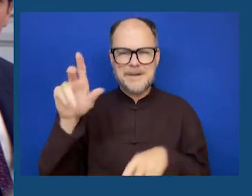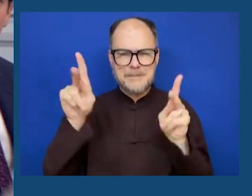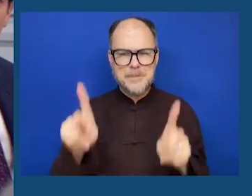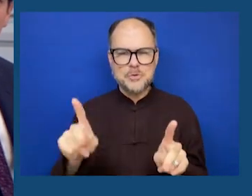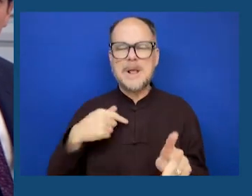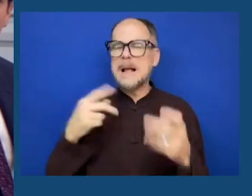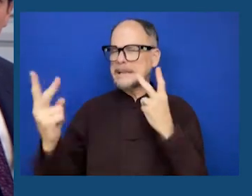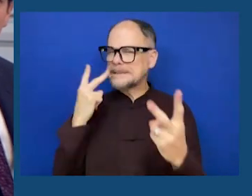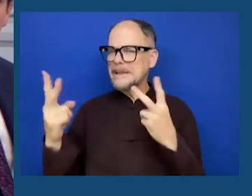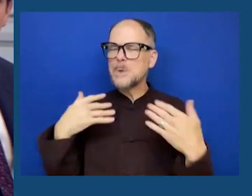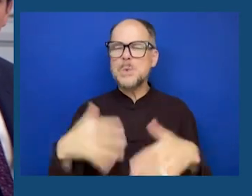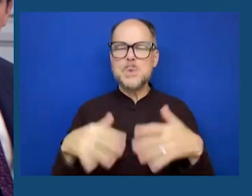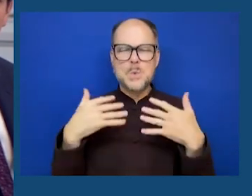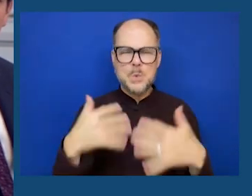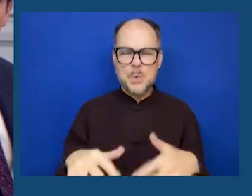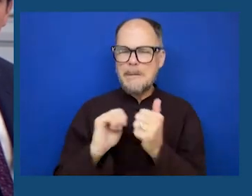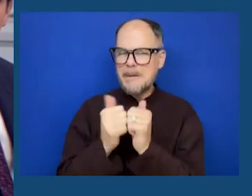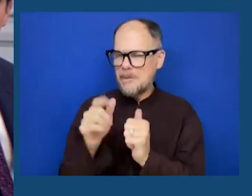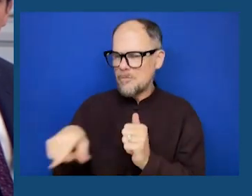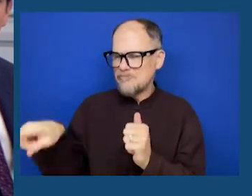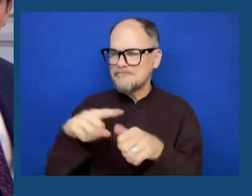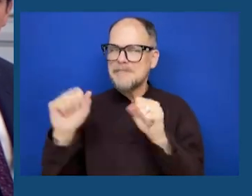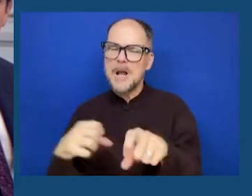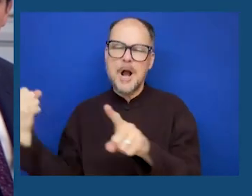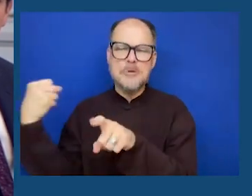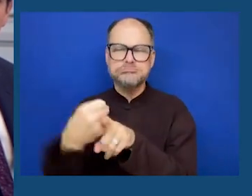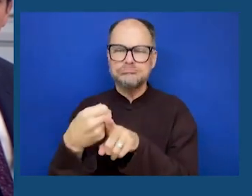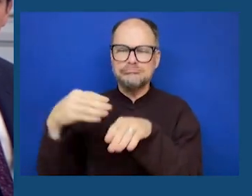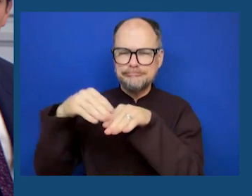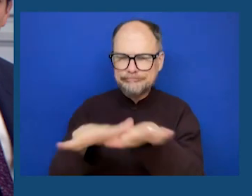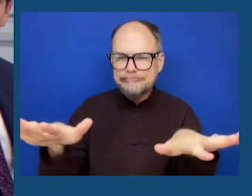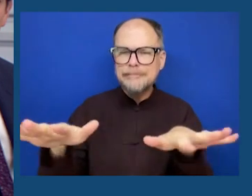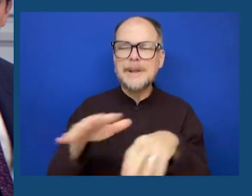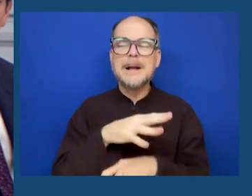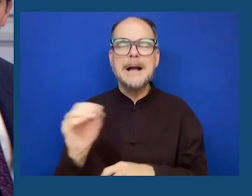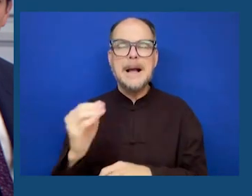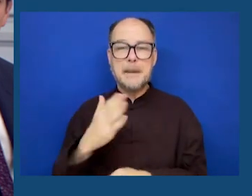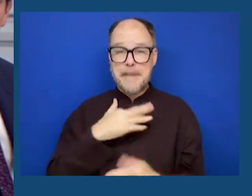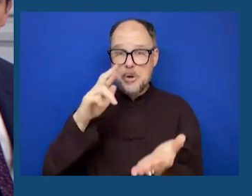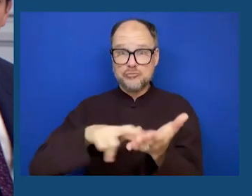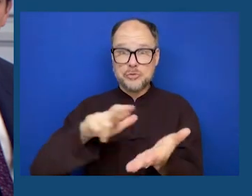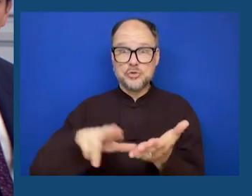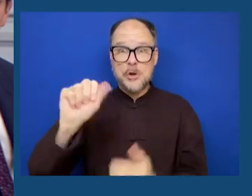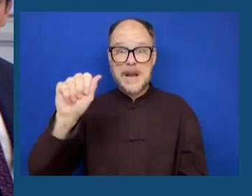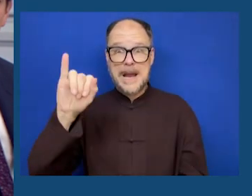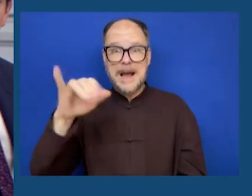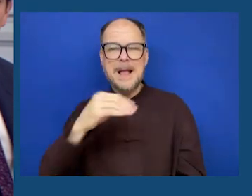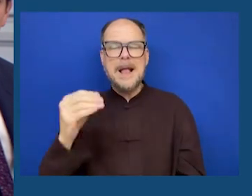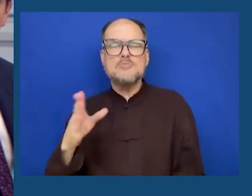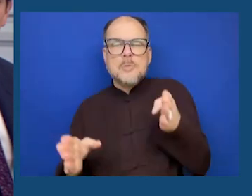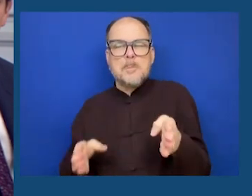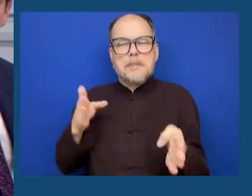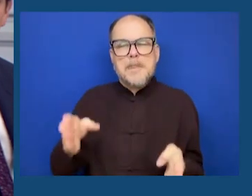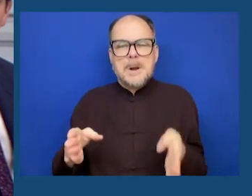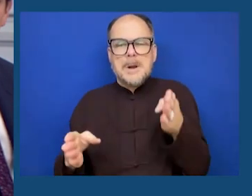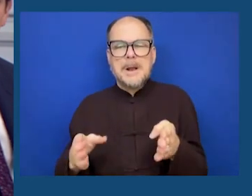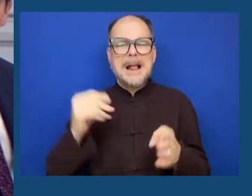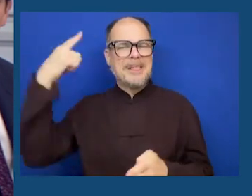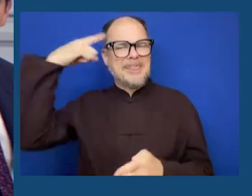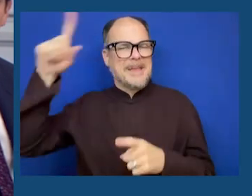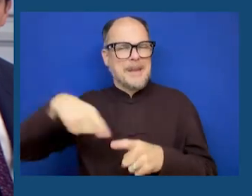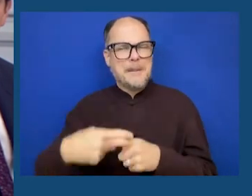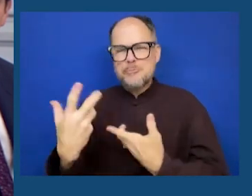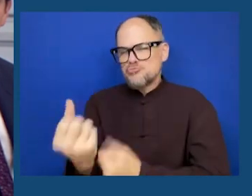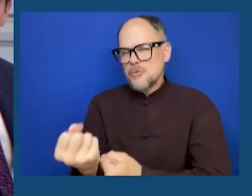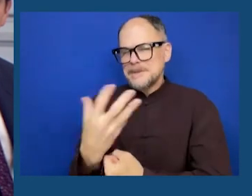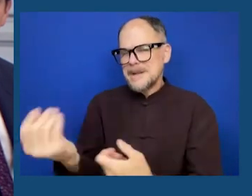CUNY and higher ed more broadly. My research is on AI and robotics, thinking about issues of trust and safety.